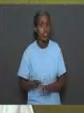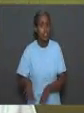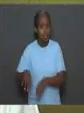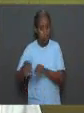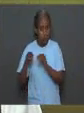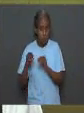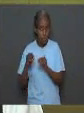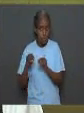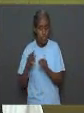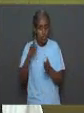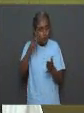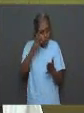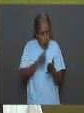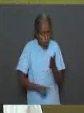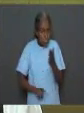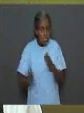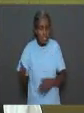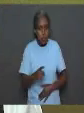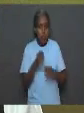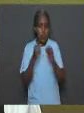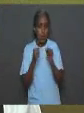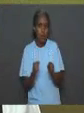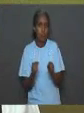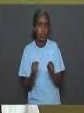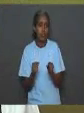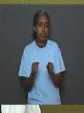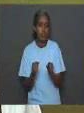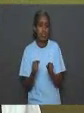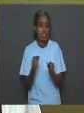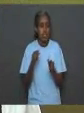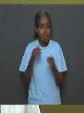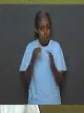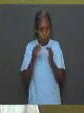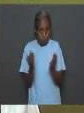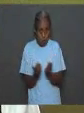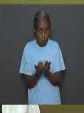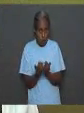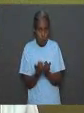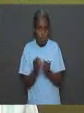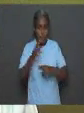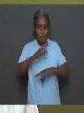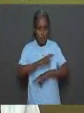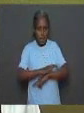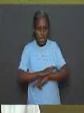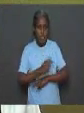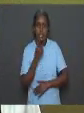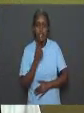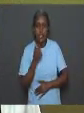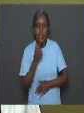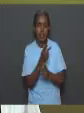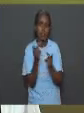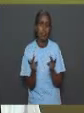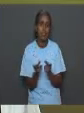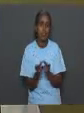Students, what is the probability that the ball will come to rest on a red